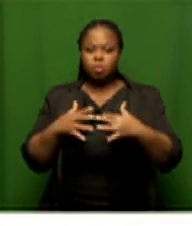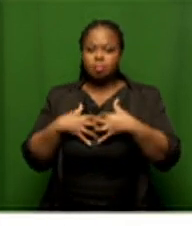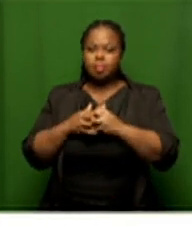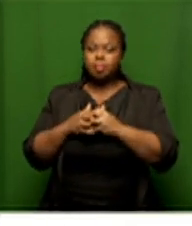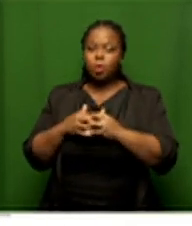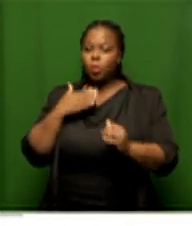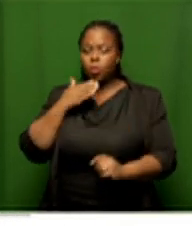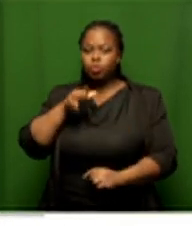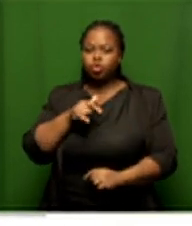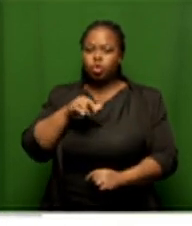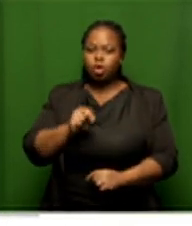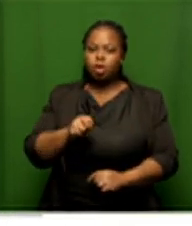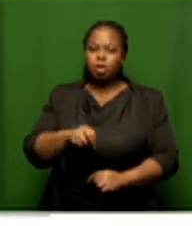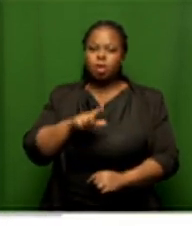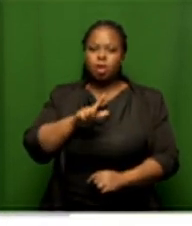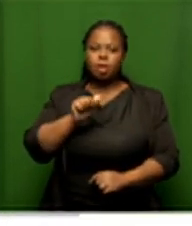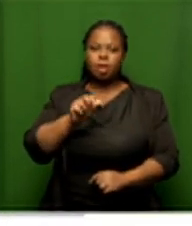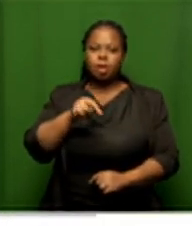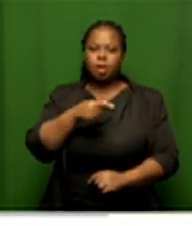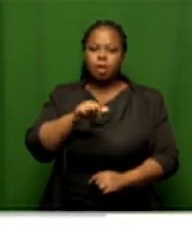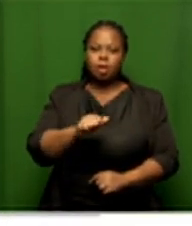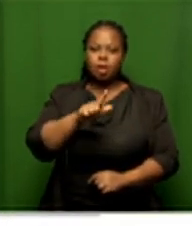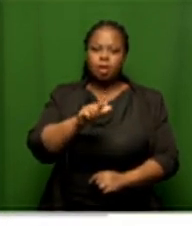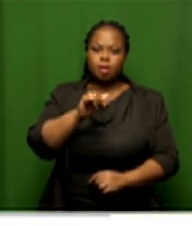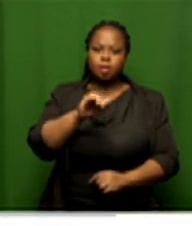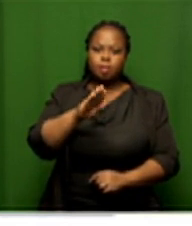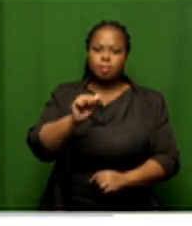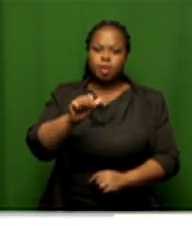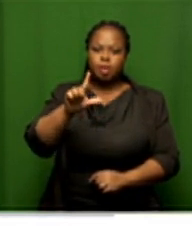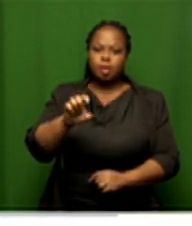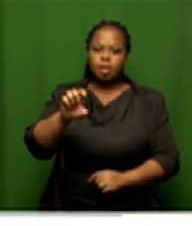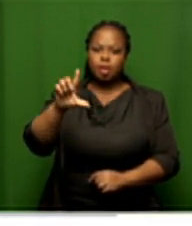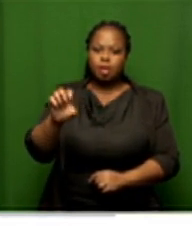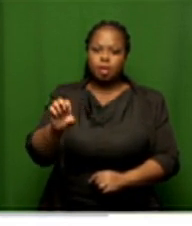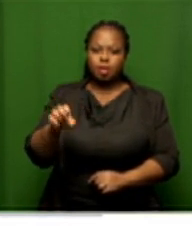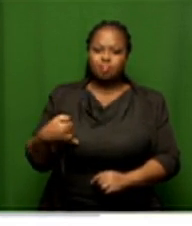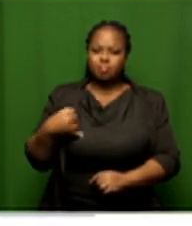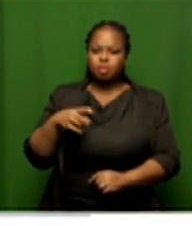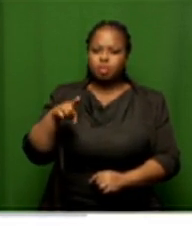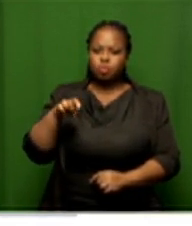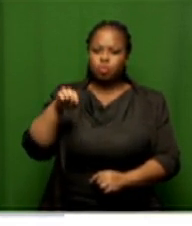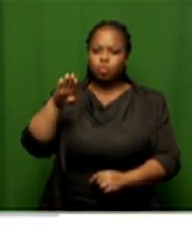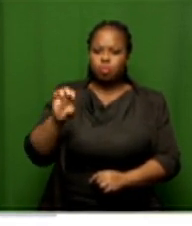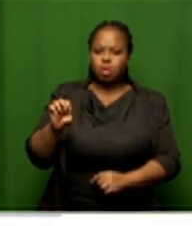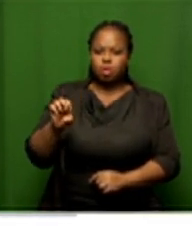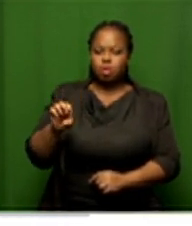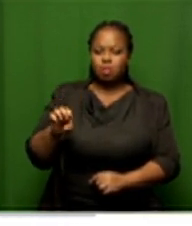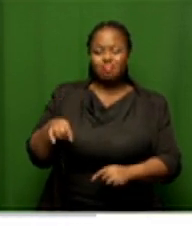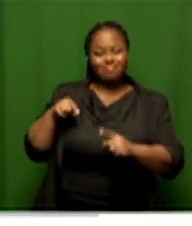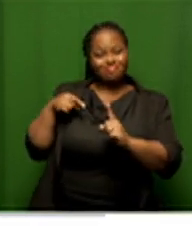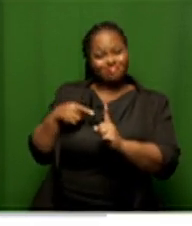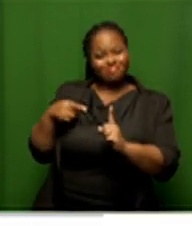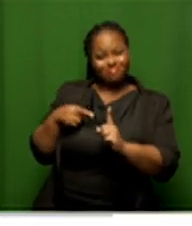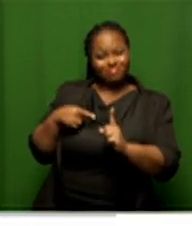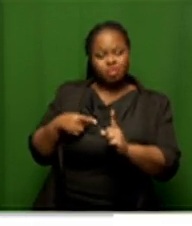by John Langalibalele Dube. And he had the philosophy, head, heart, hand. And